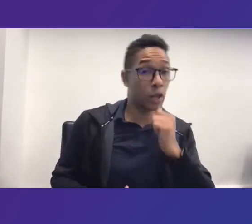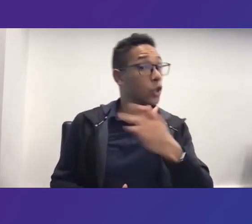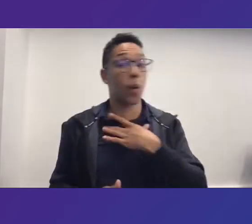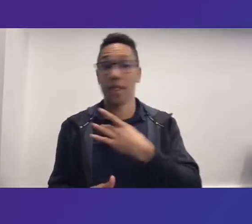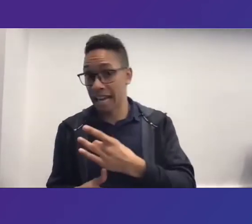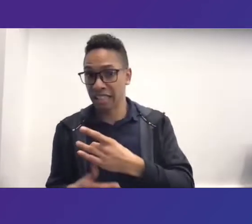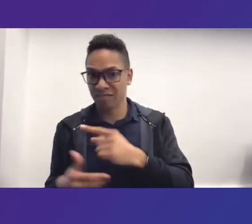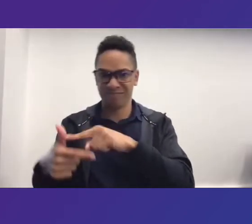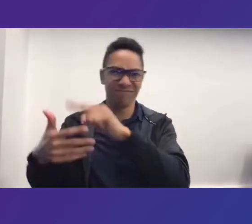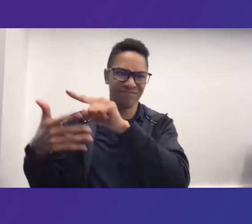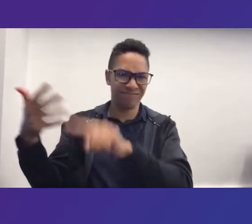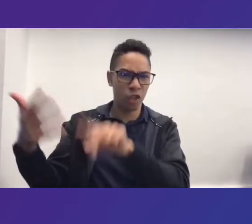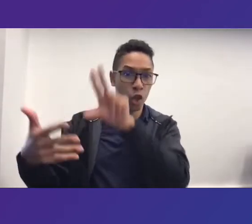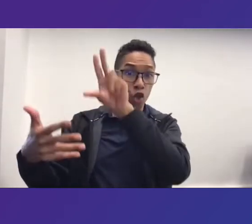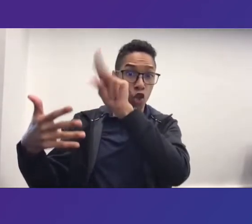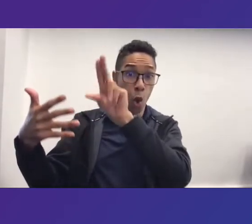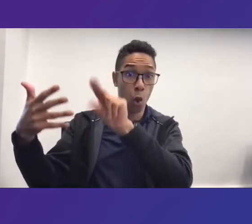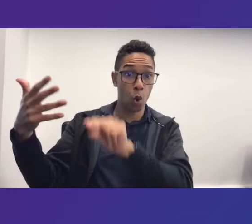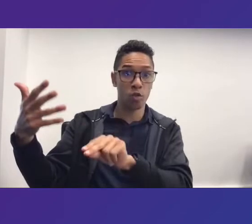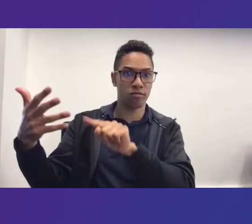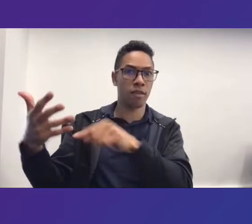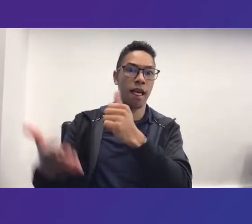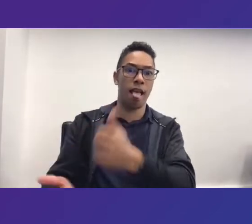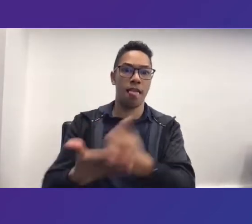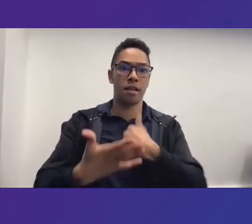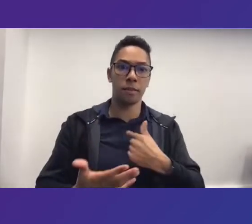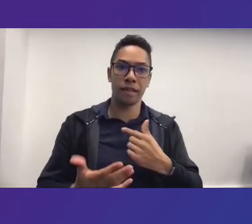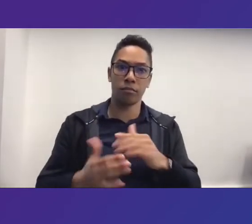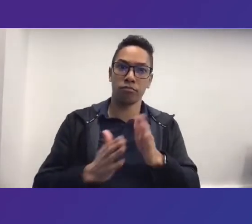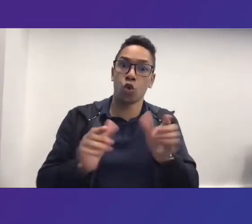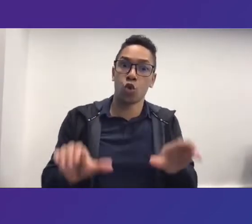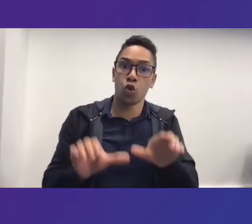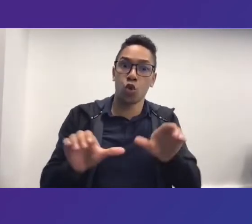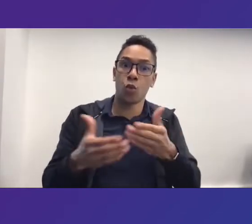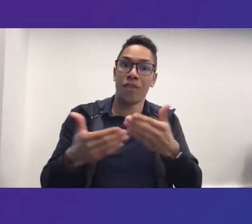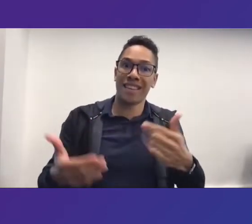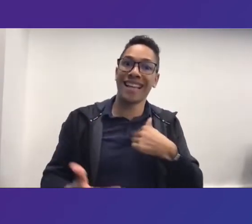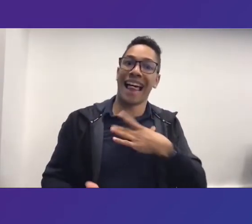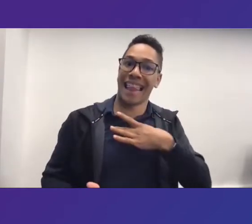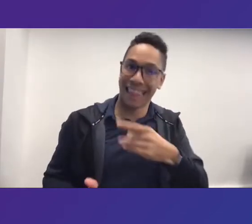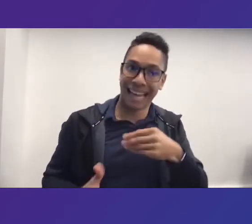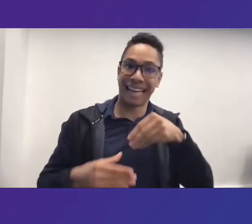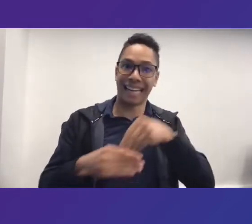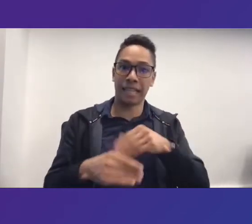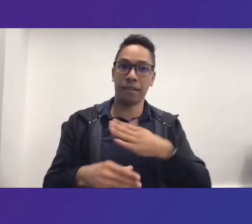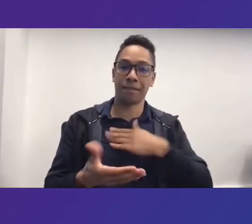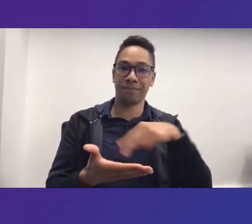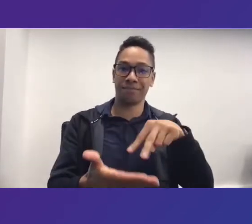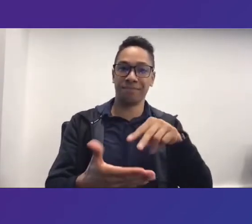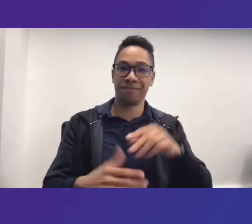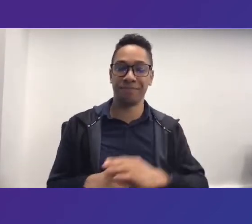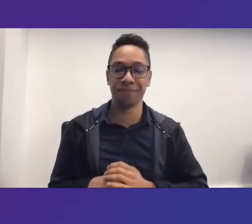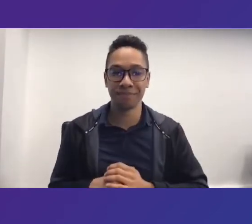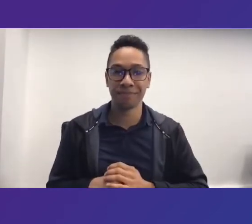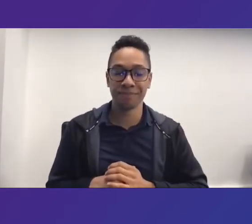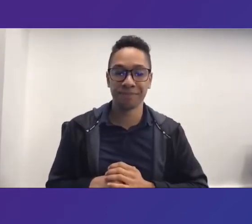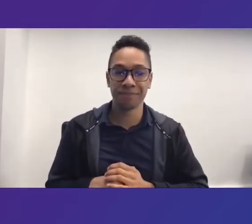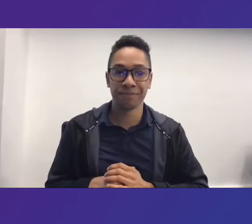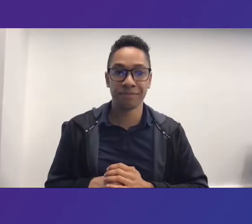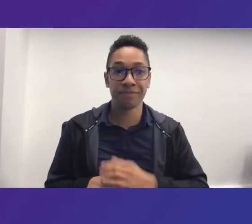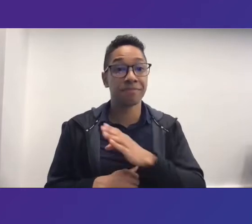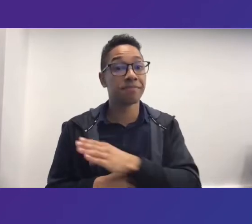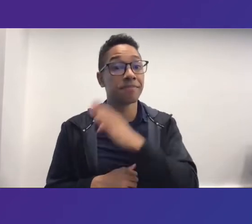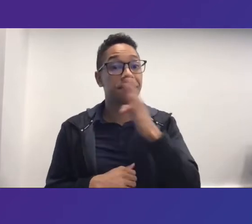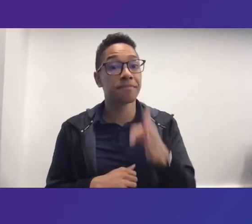do what I do in my dance now. So I think that's. Yeah, thank you. Thank you. And